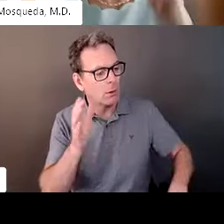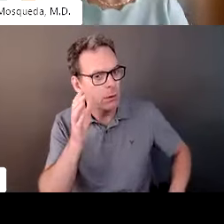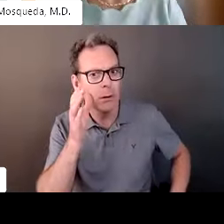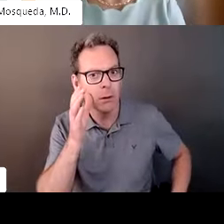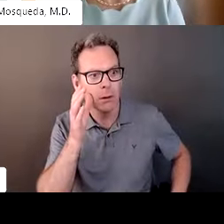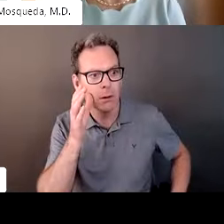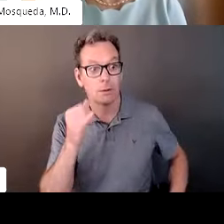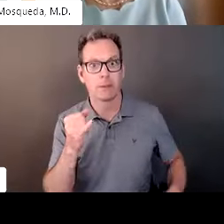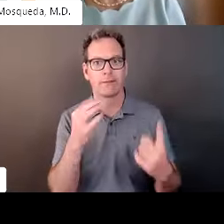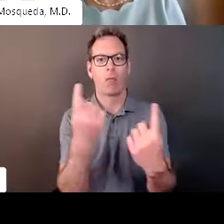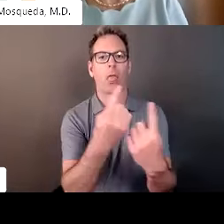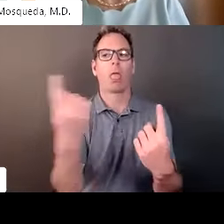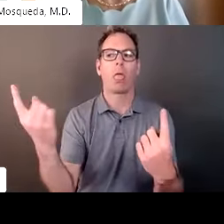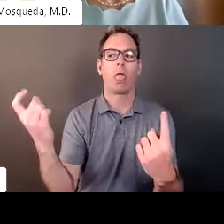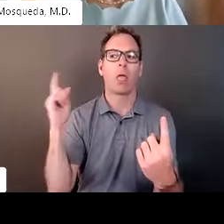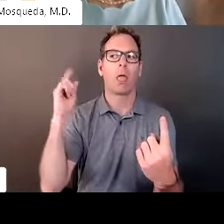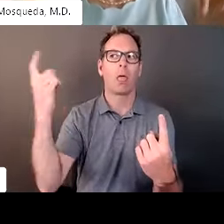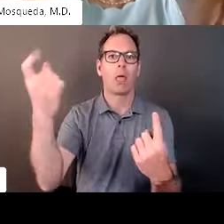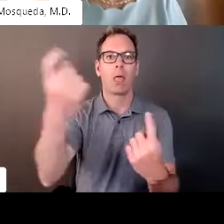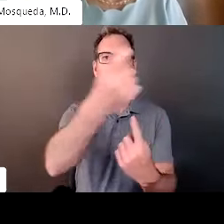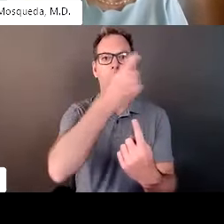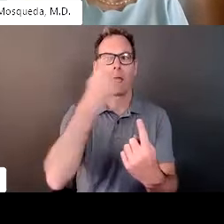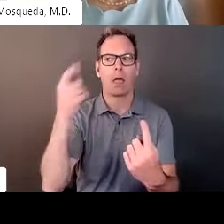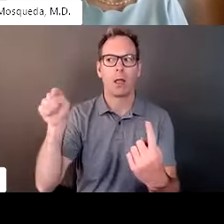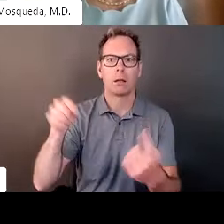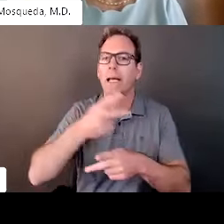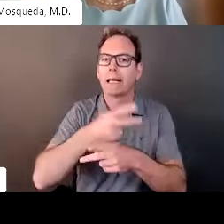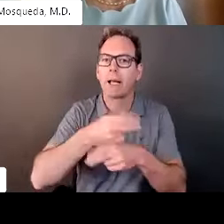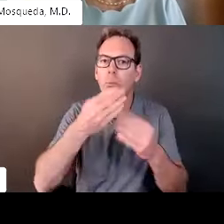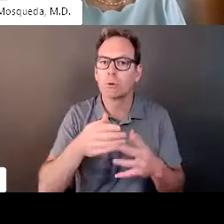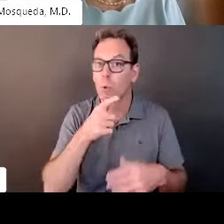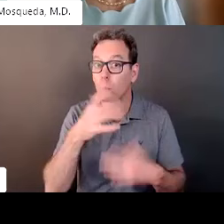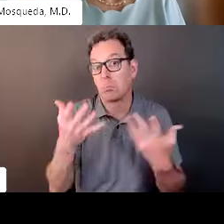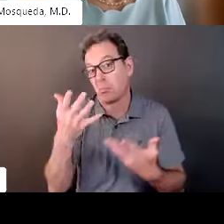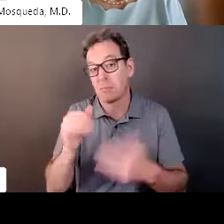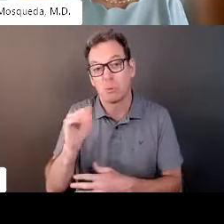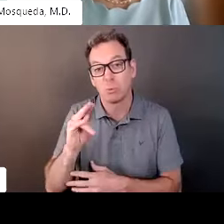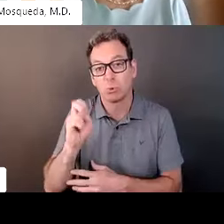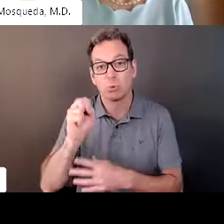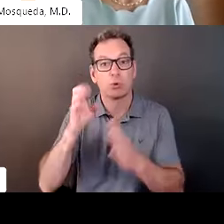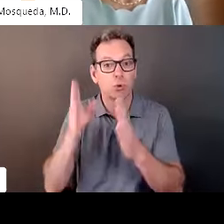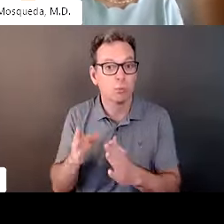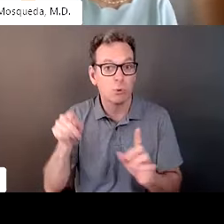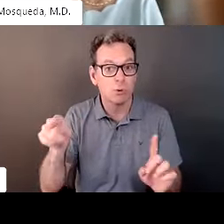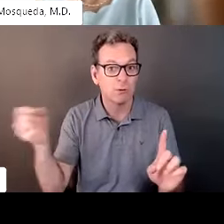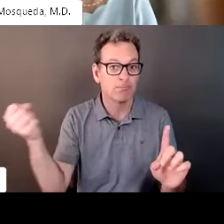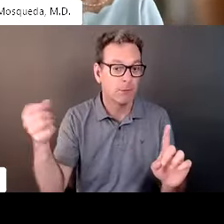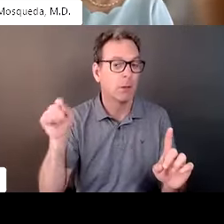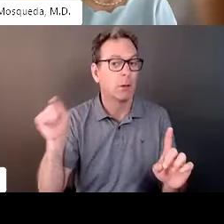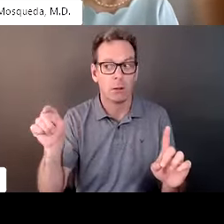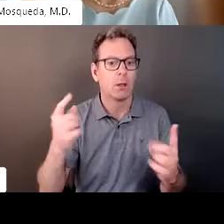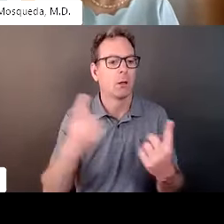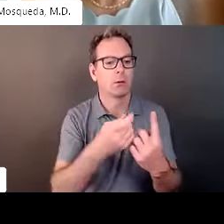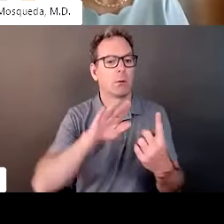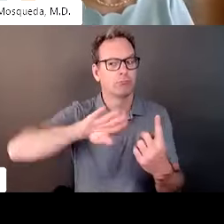hovering around or walking around. We really want to create a safe environment for folks. And if we have